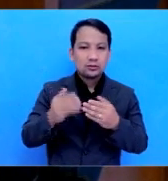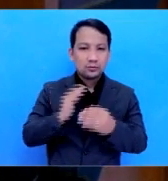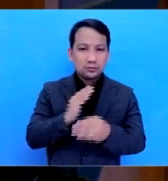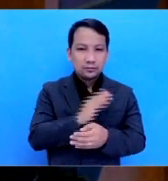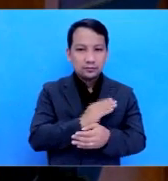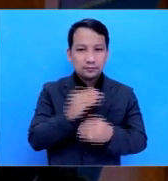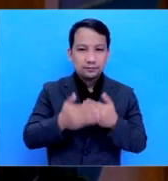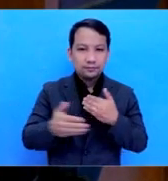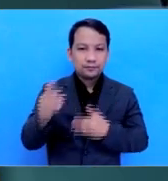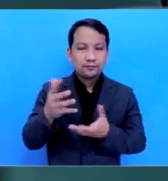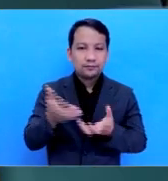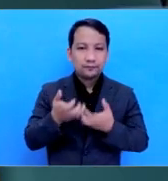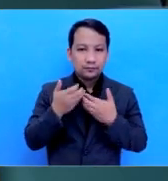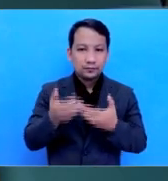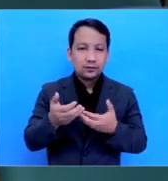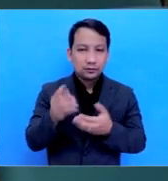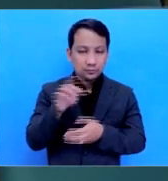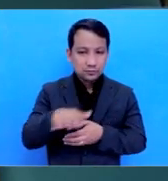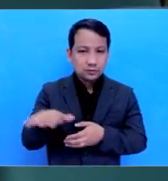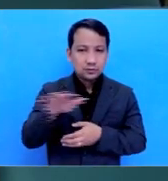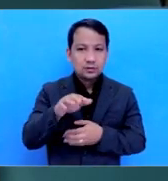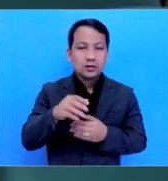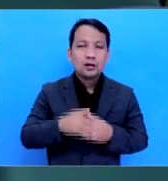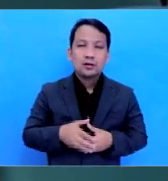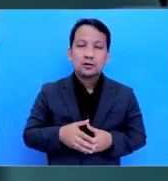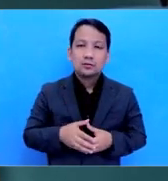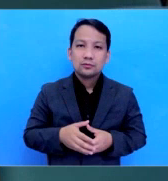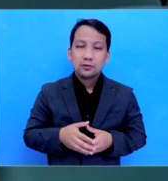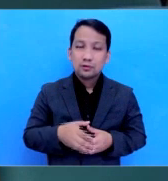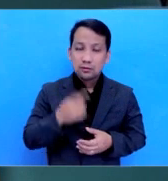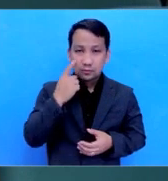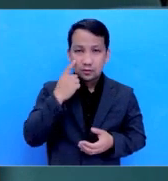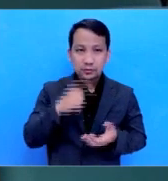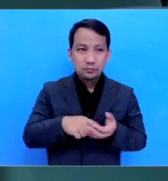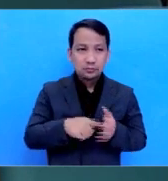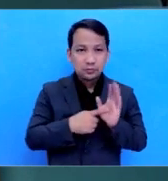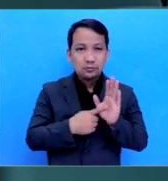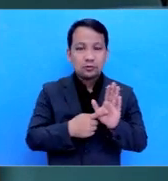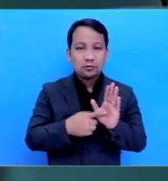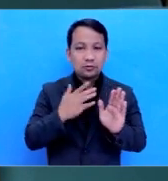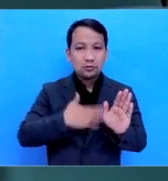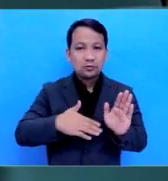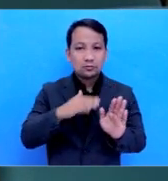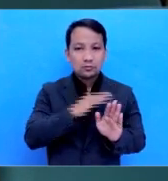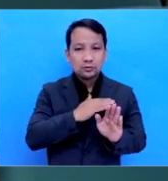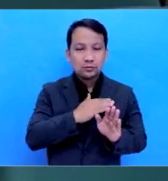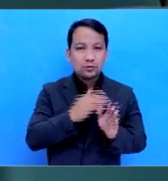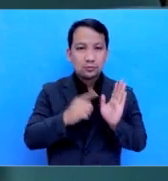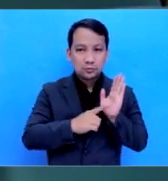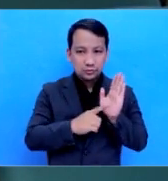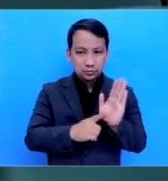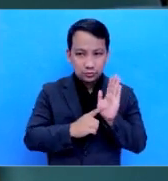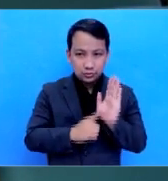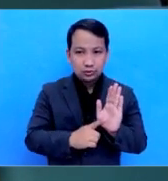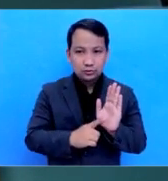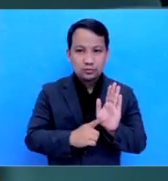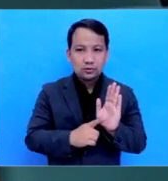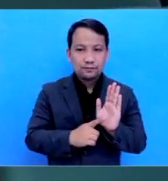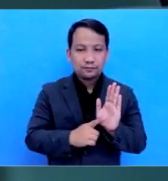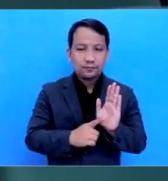would like to make of record our continuing manifestation that